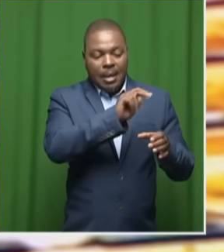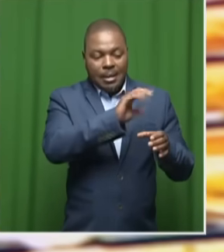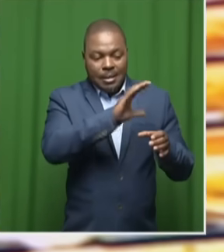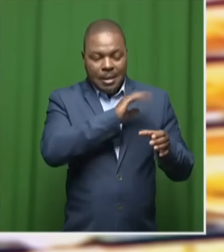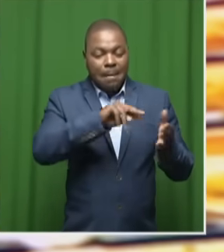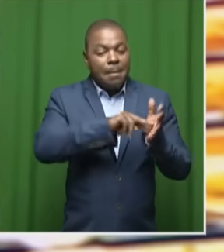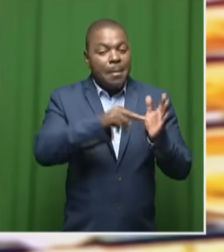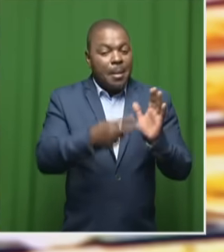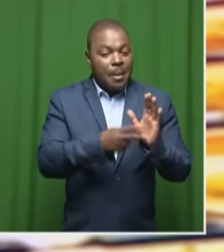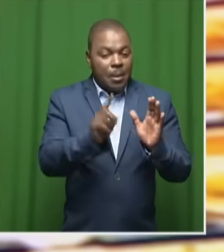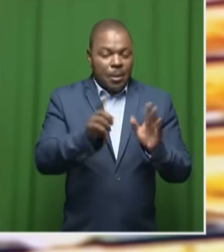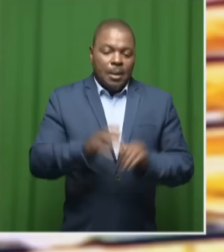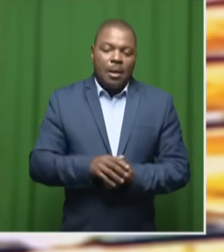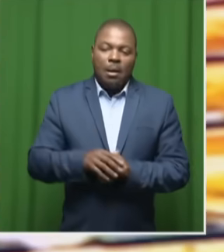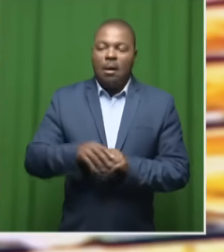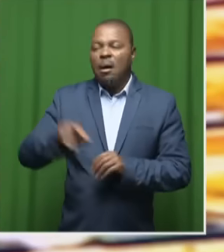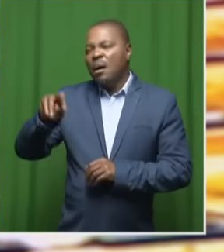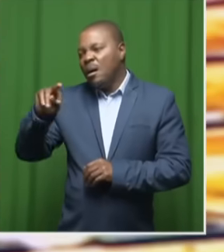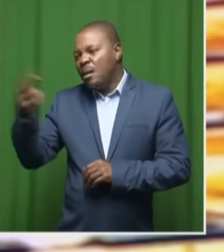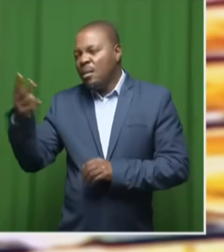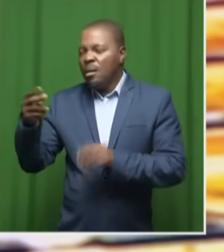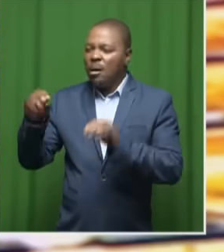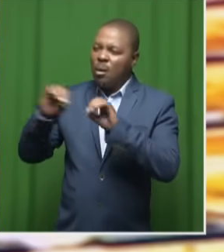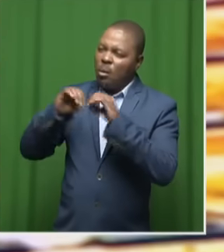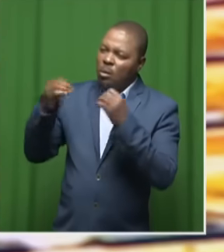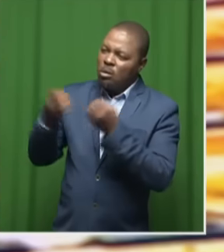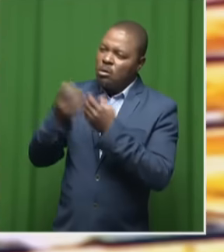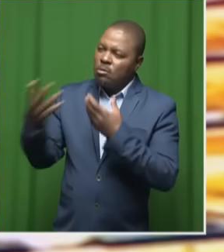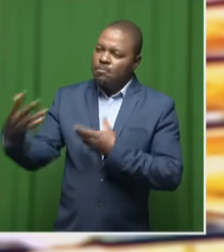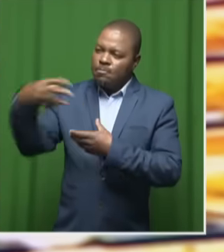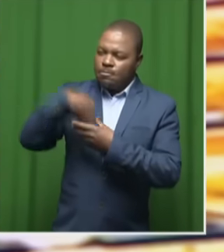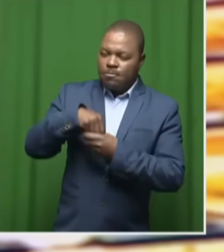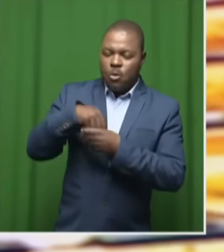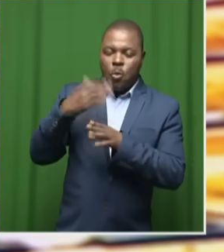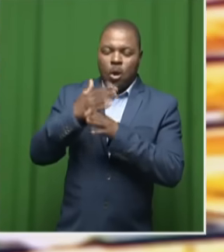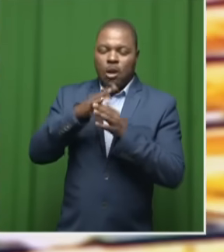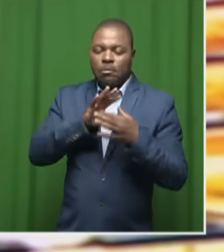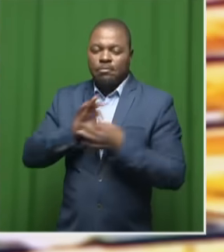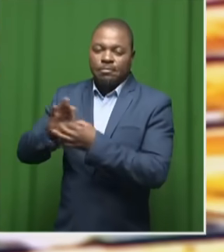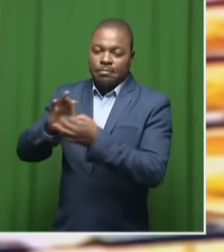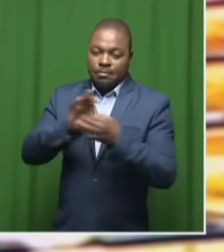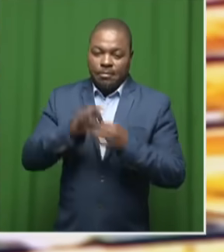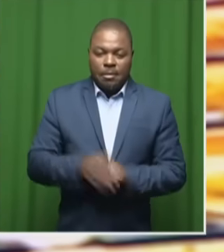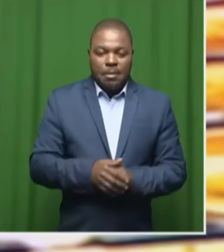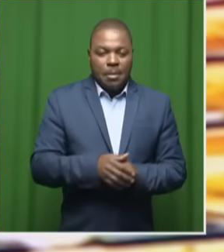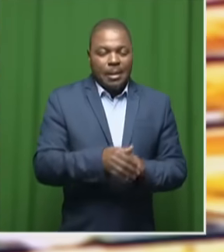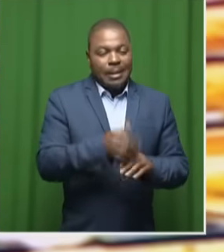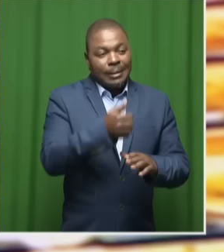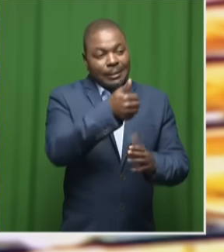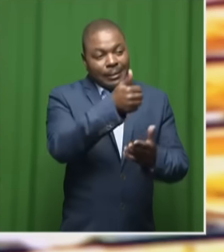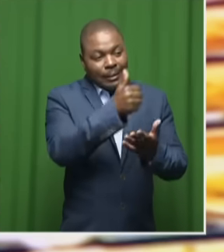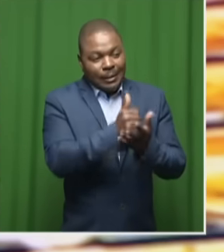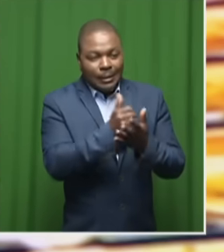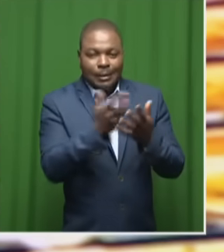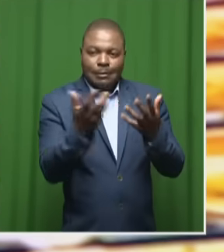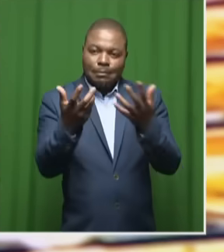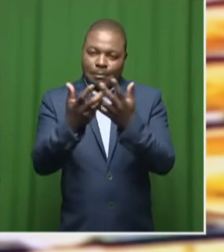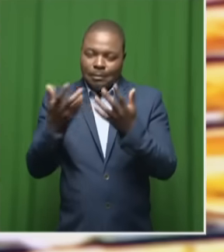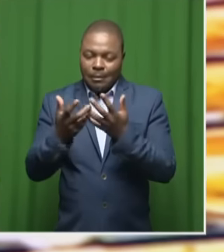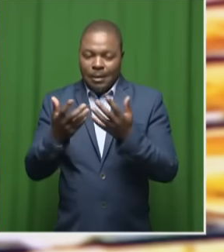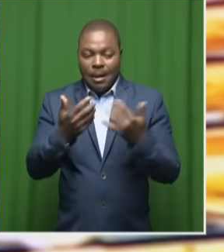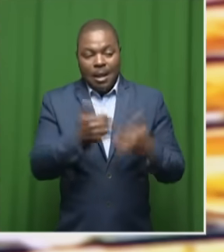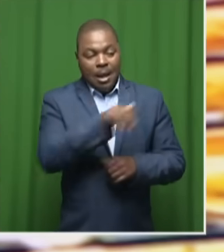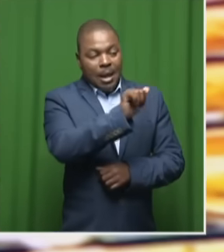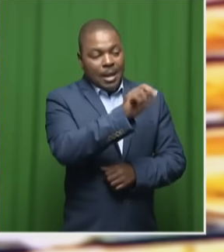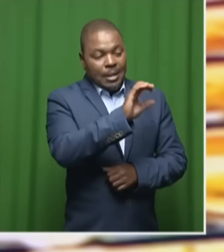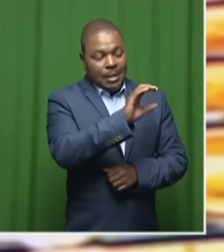plans, bringing in other parties. So when you look at the seat allocation, Leanne, the ANC got